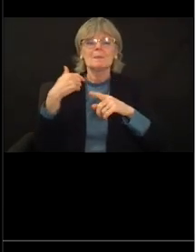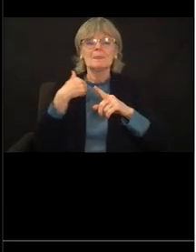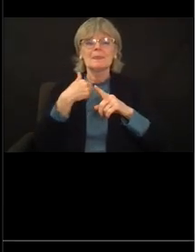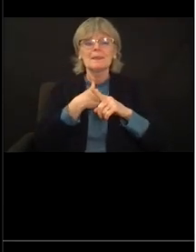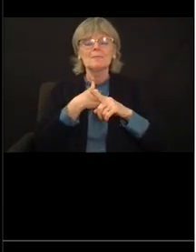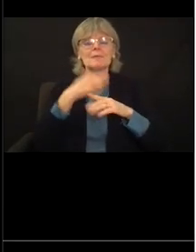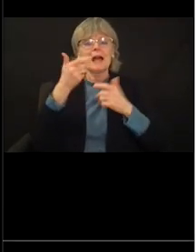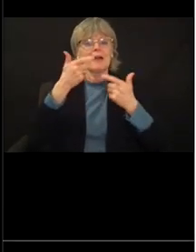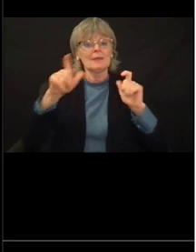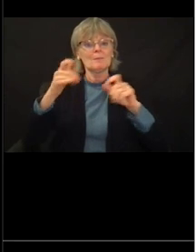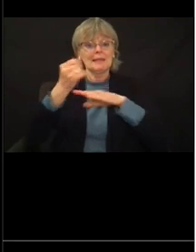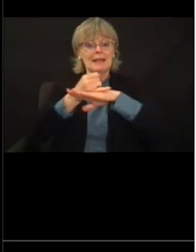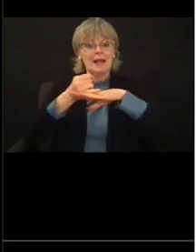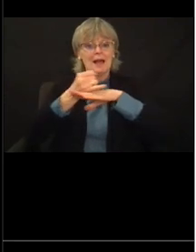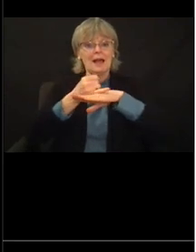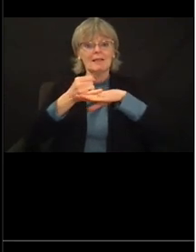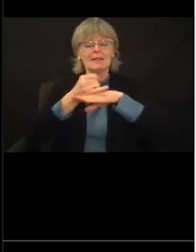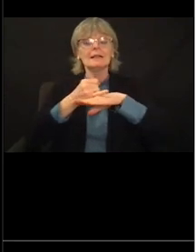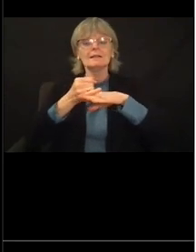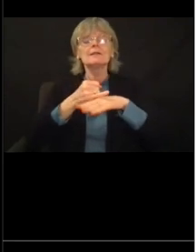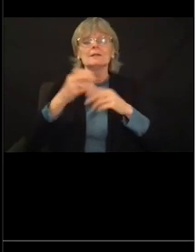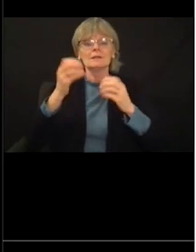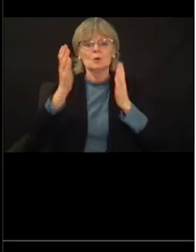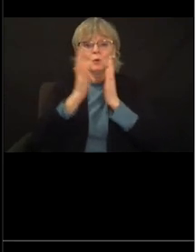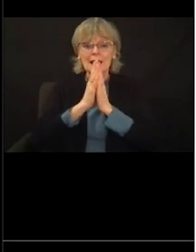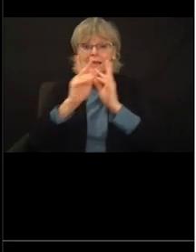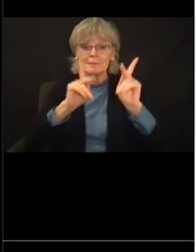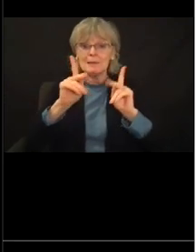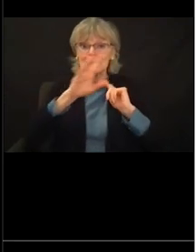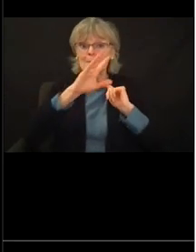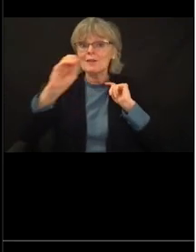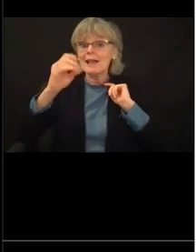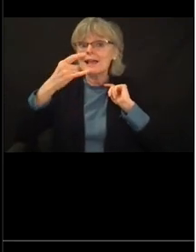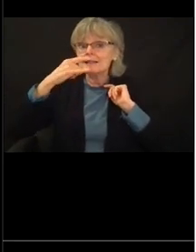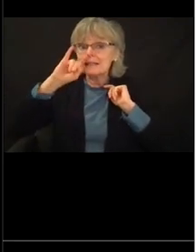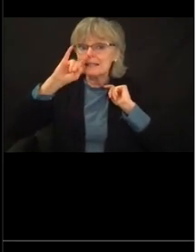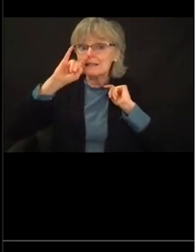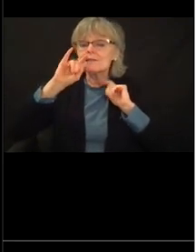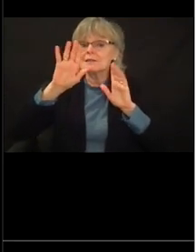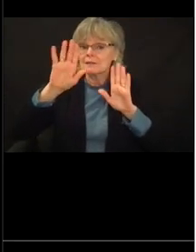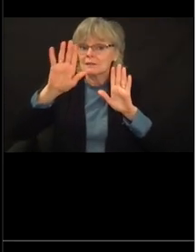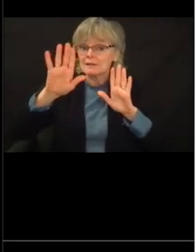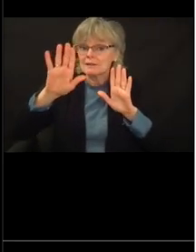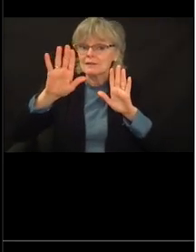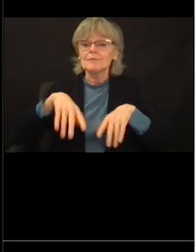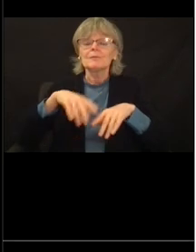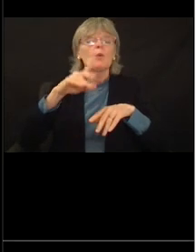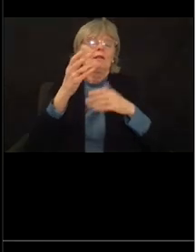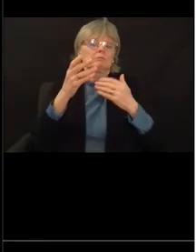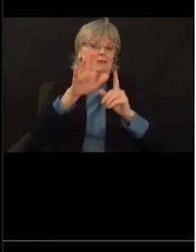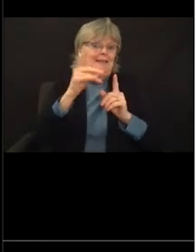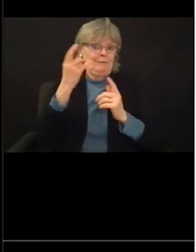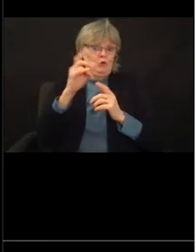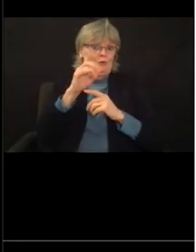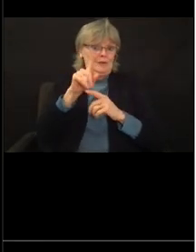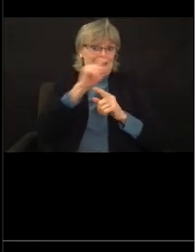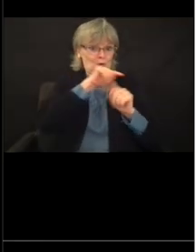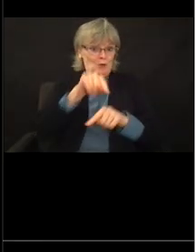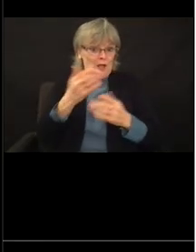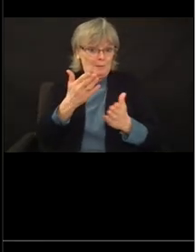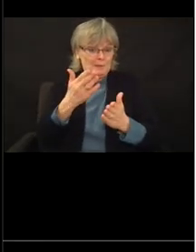on the Big Island, kids included, so if you're ever here on the Big Island, or anywhere in the state of Hawaii, we do